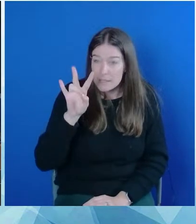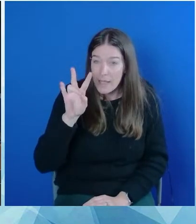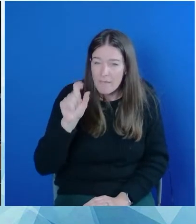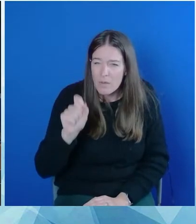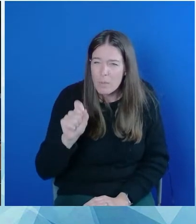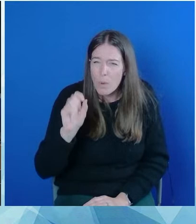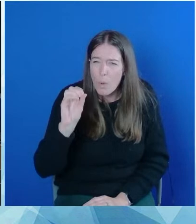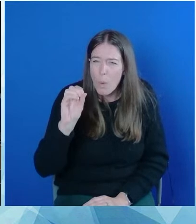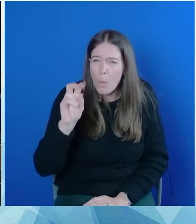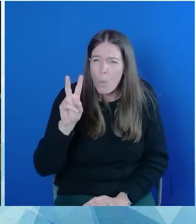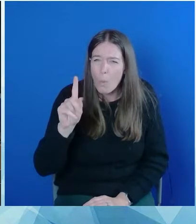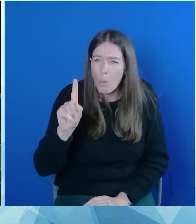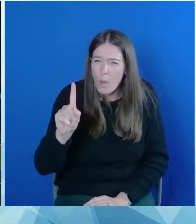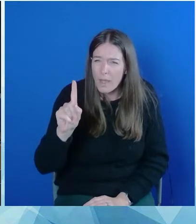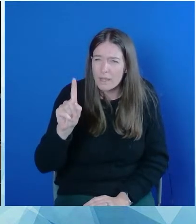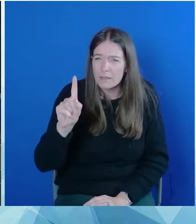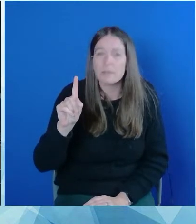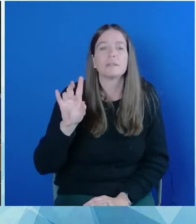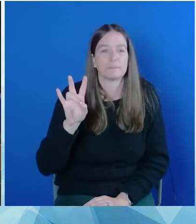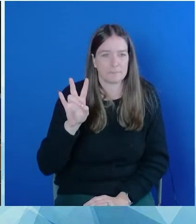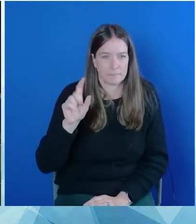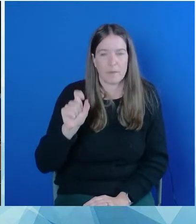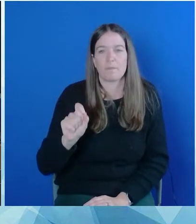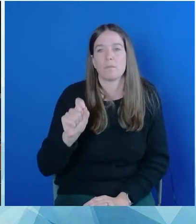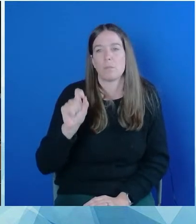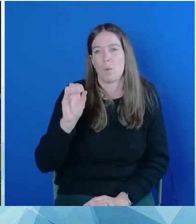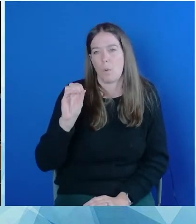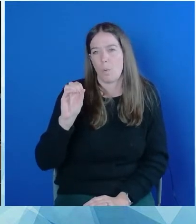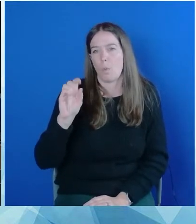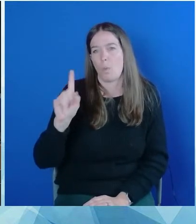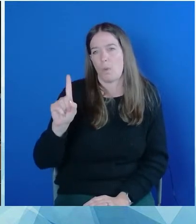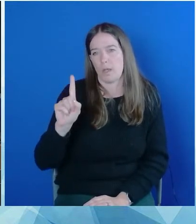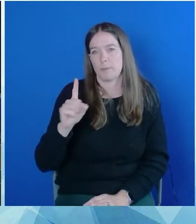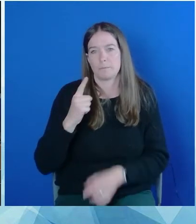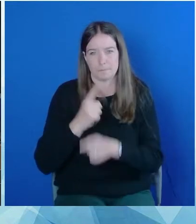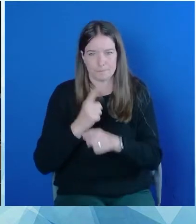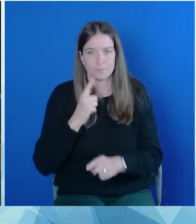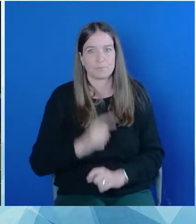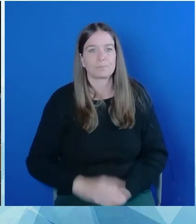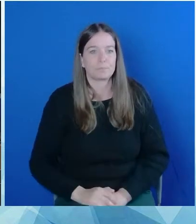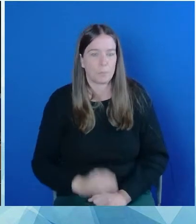7.01, I think. Sorry. Yes, 7.01. Okay.